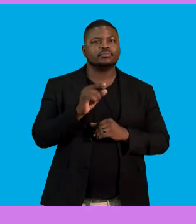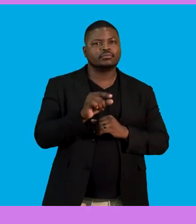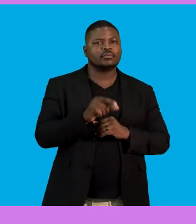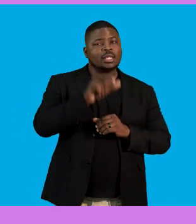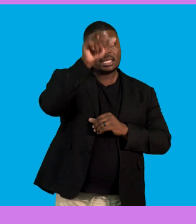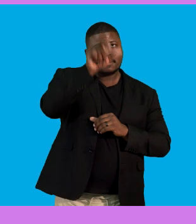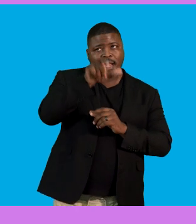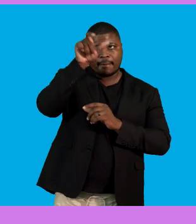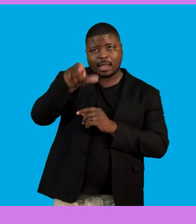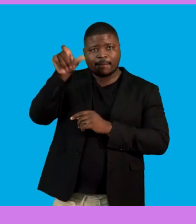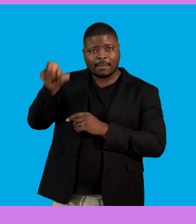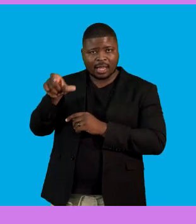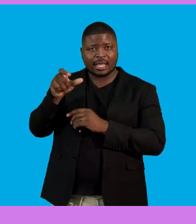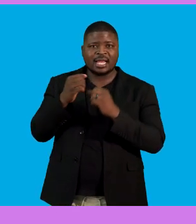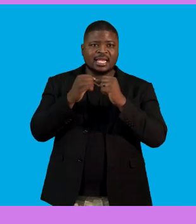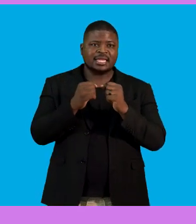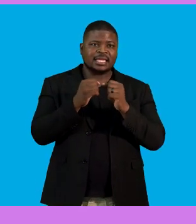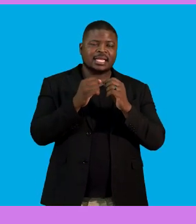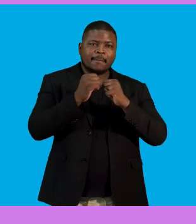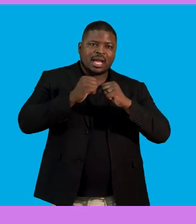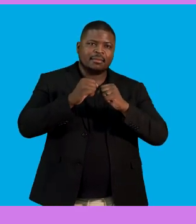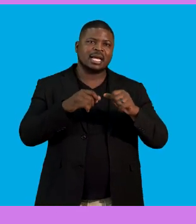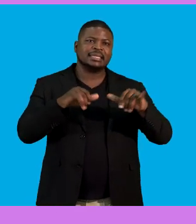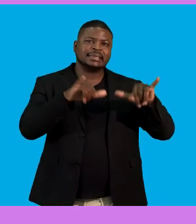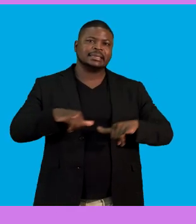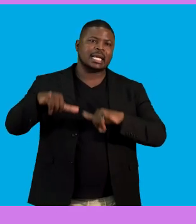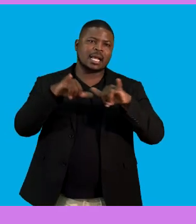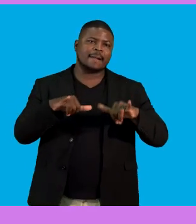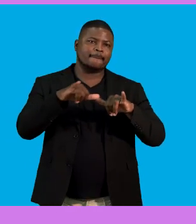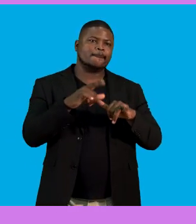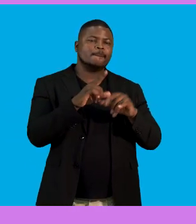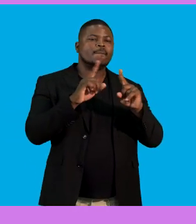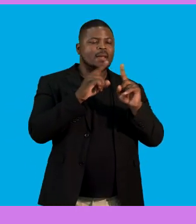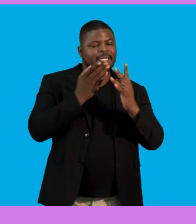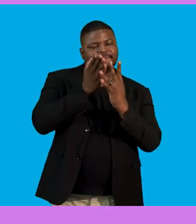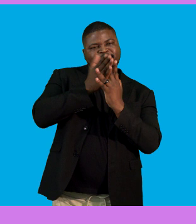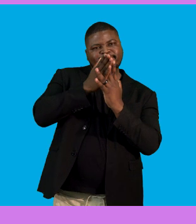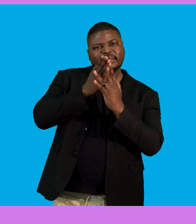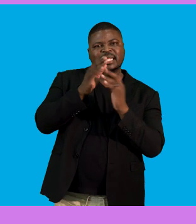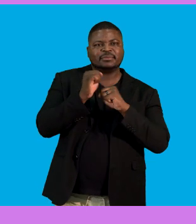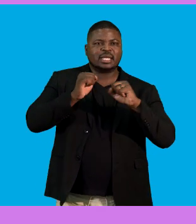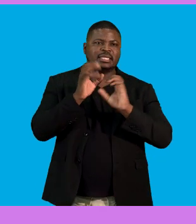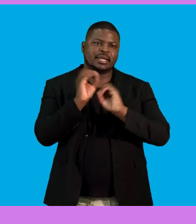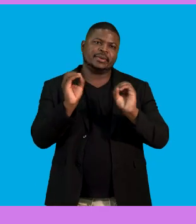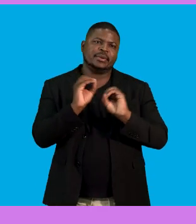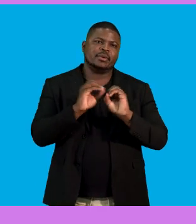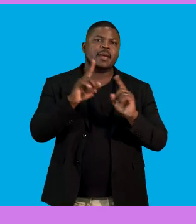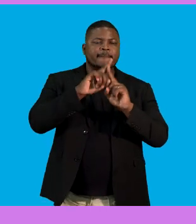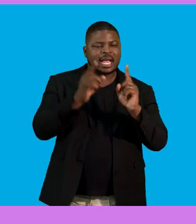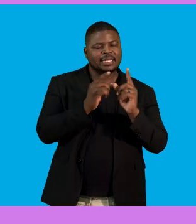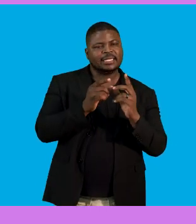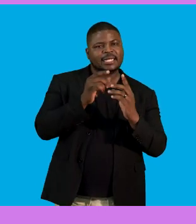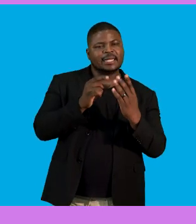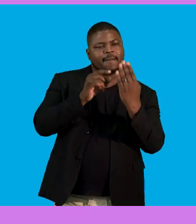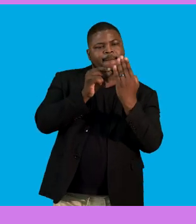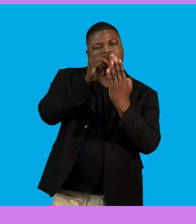mean when they say the bars have the same width and the intervals are grouped with no spaces in between. So if we check, there are no